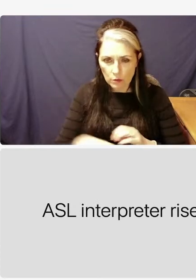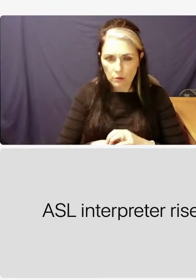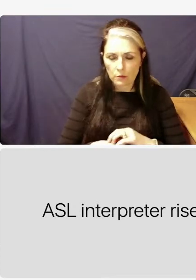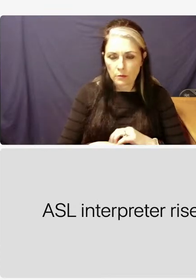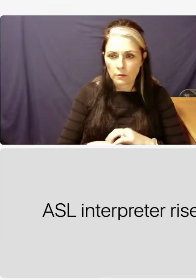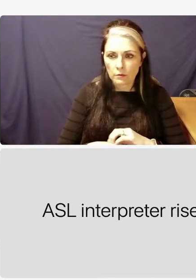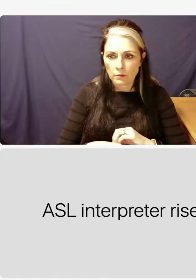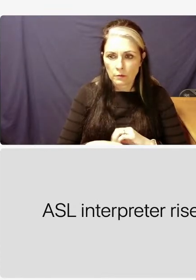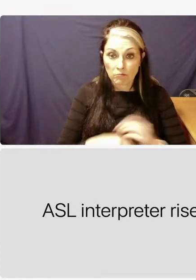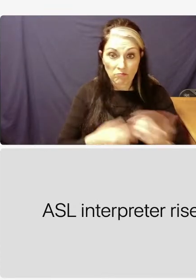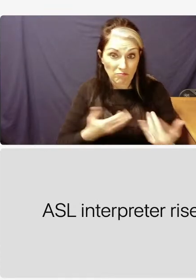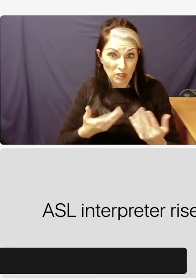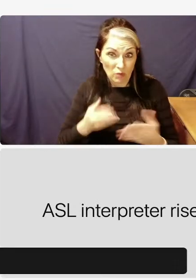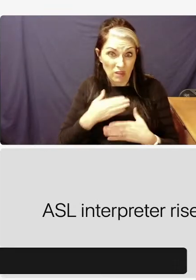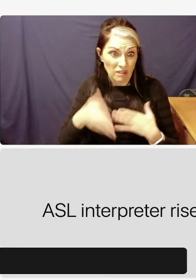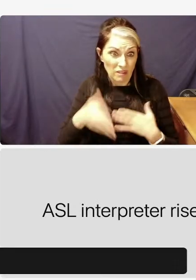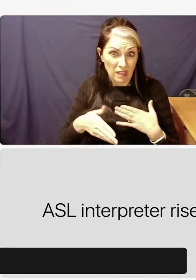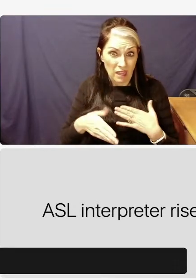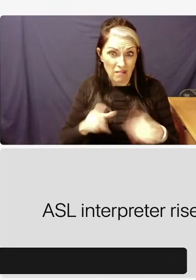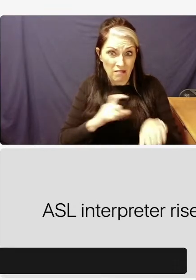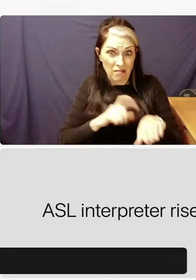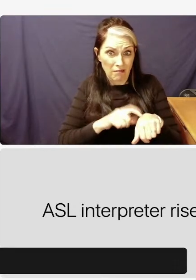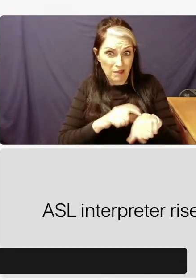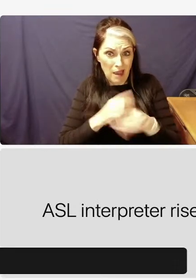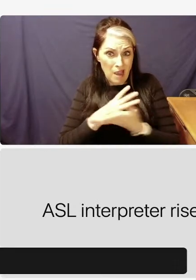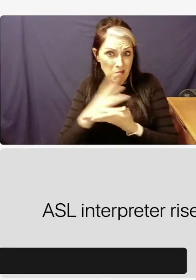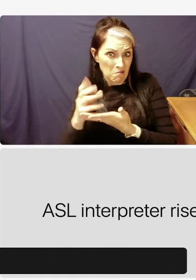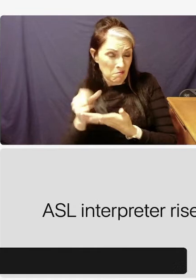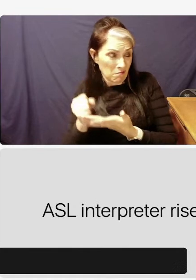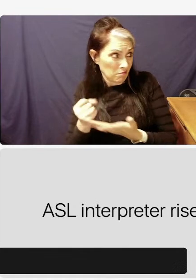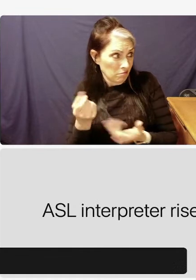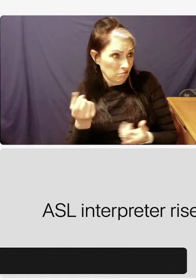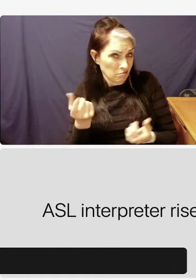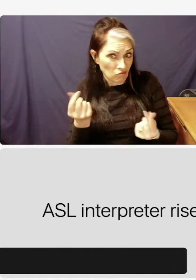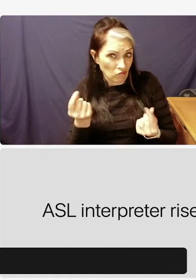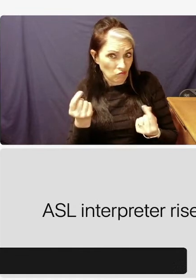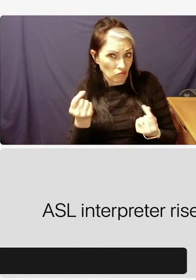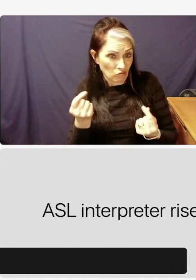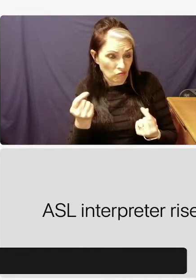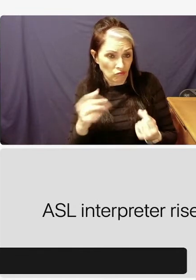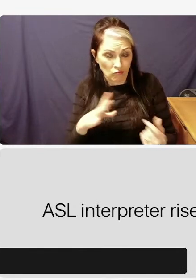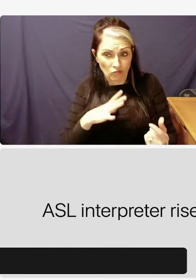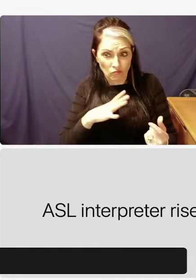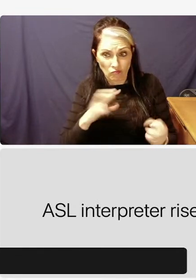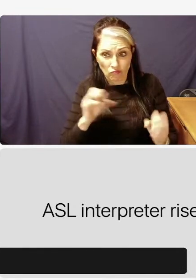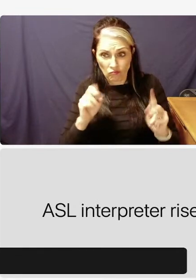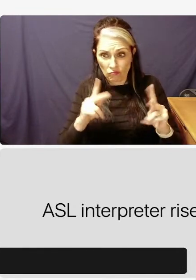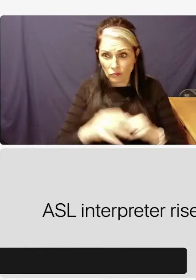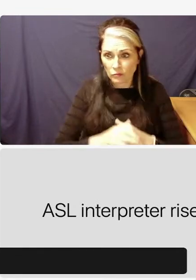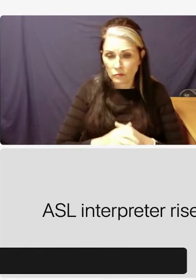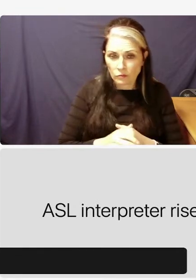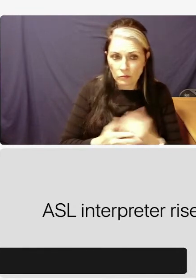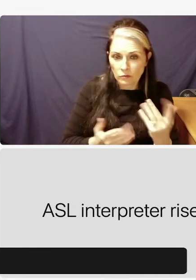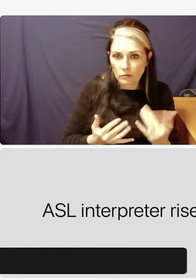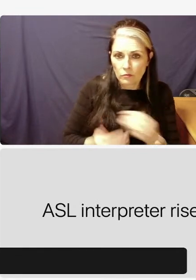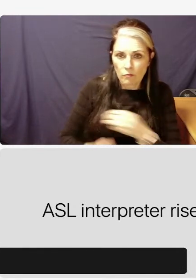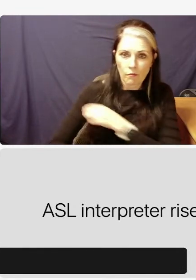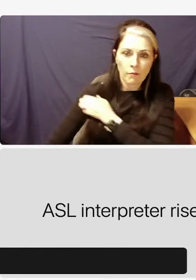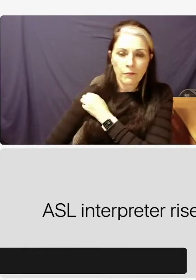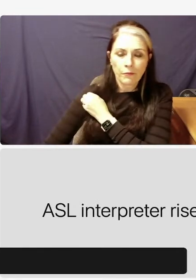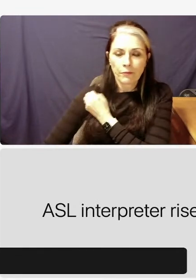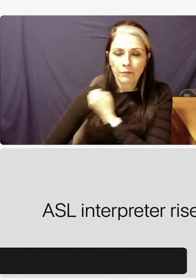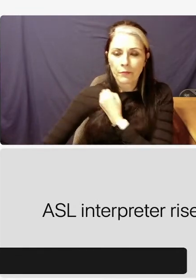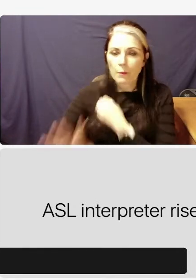should i wait until the end of that timer okay i'm not talking about that